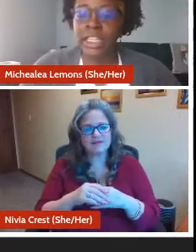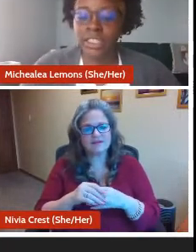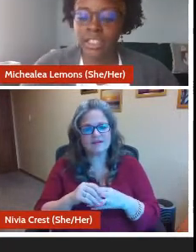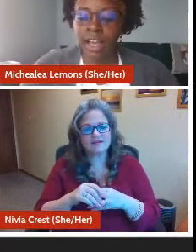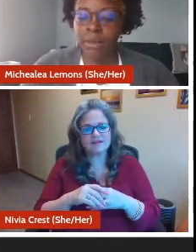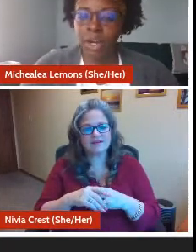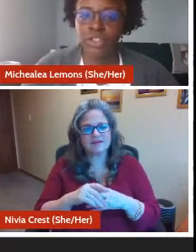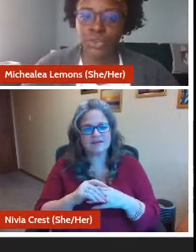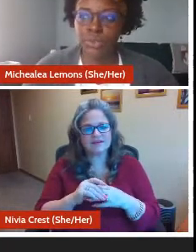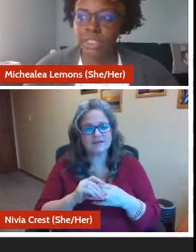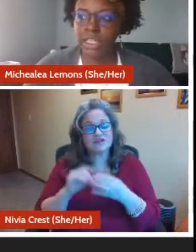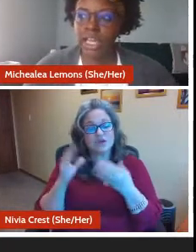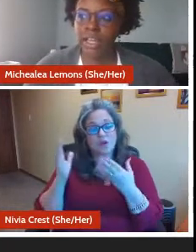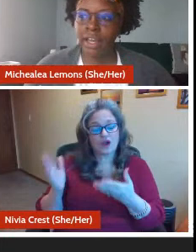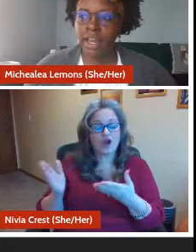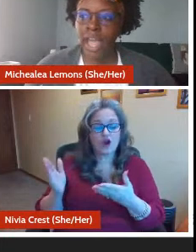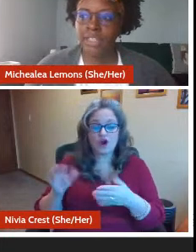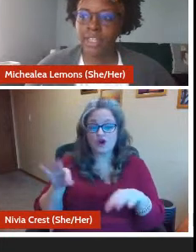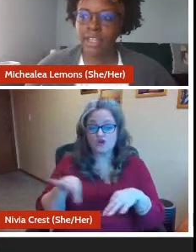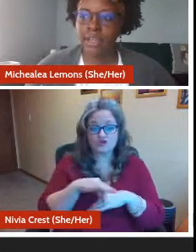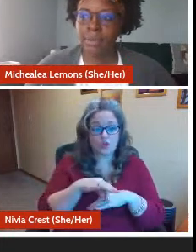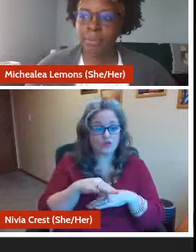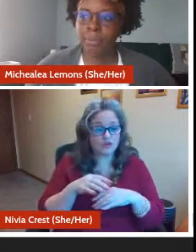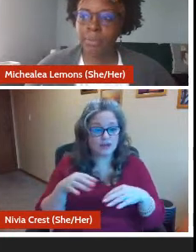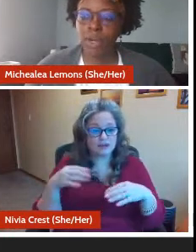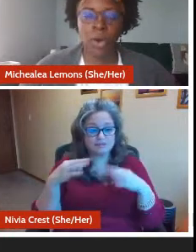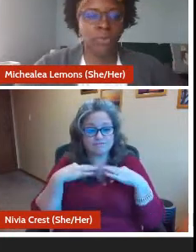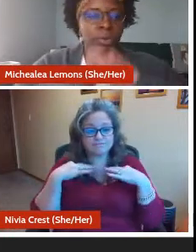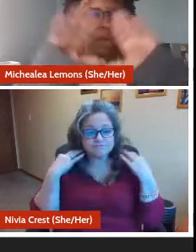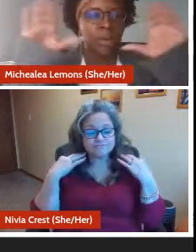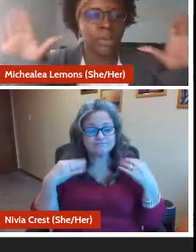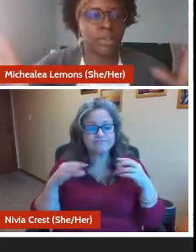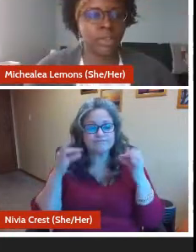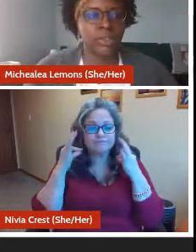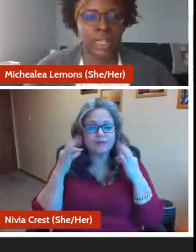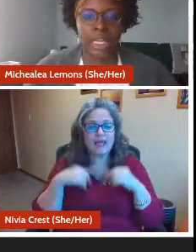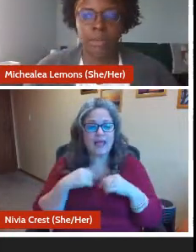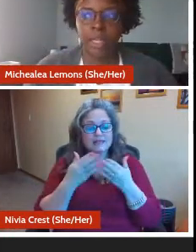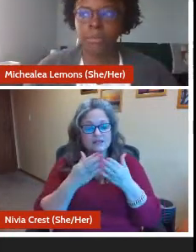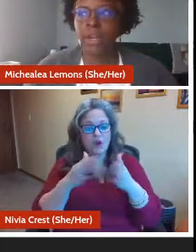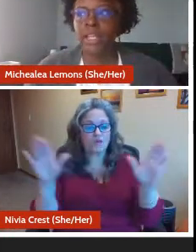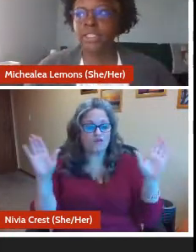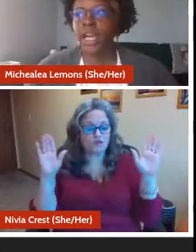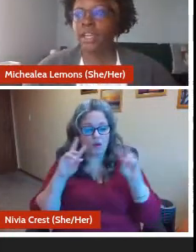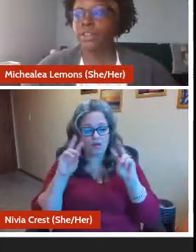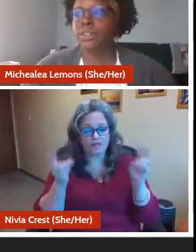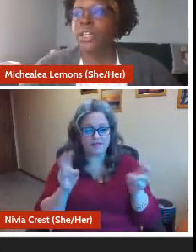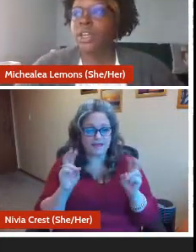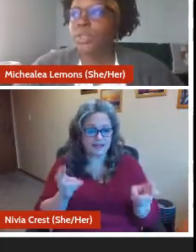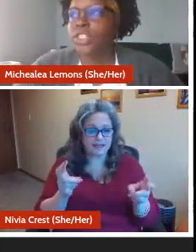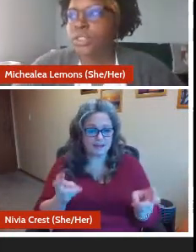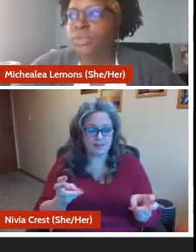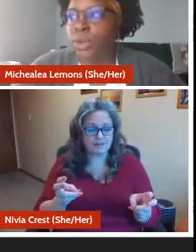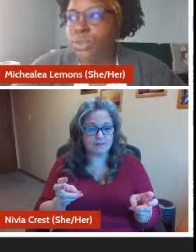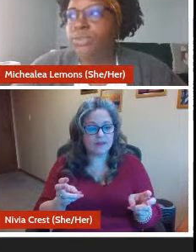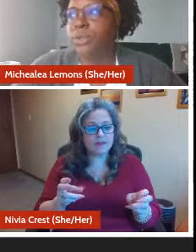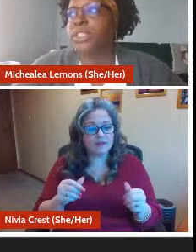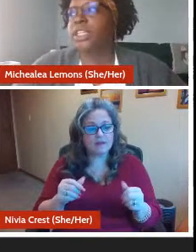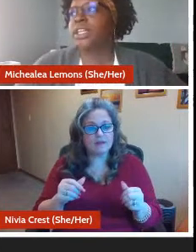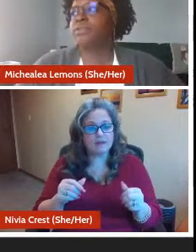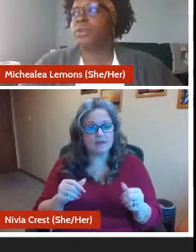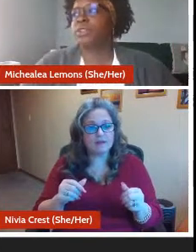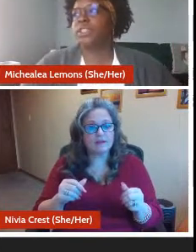So this, her jewelry, it has an overall theme and title, which is